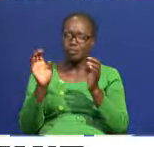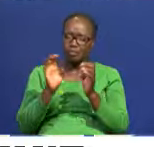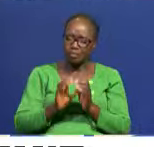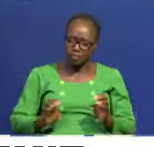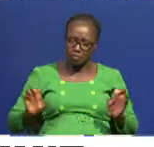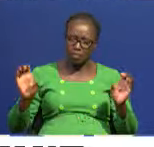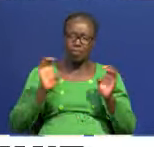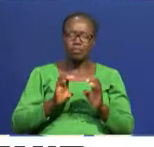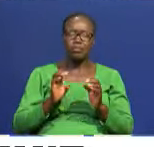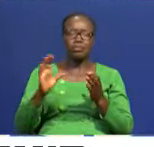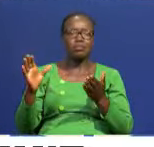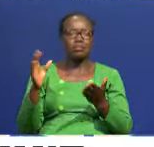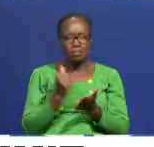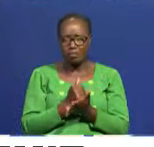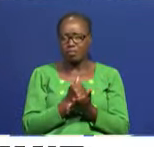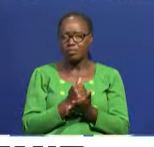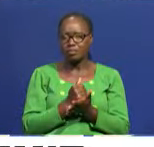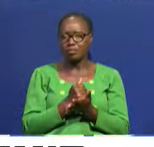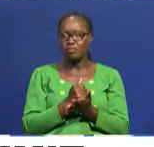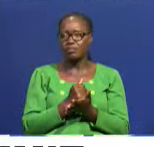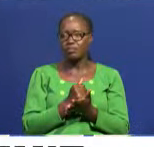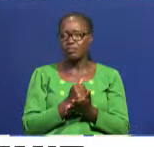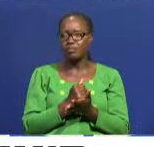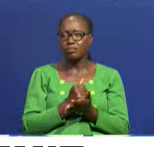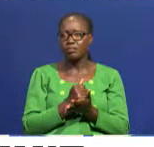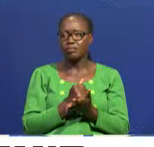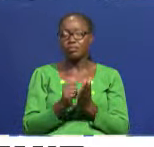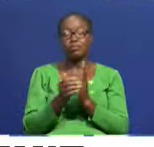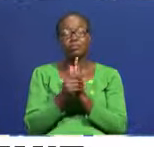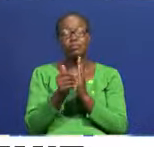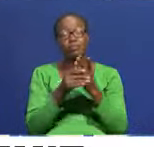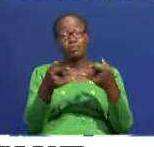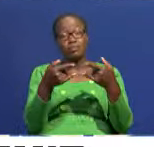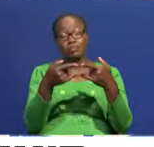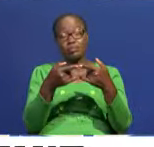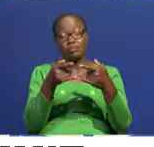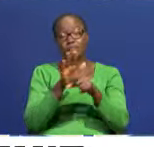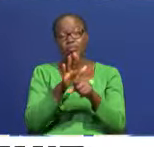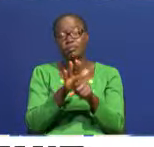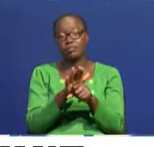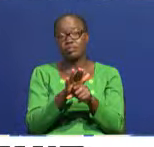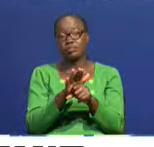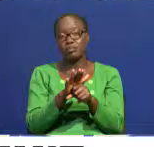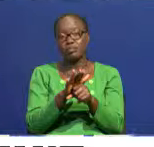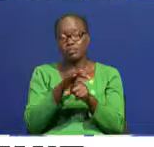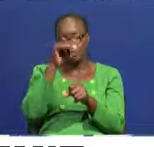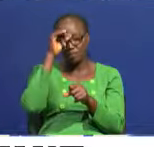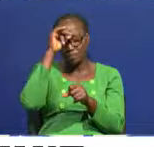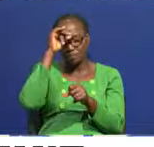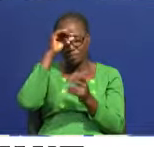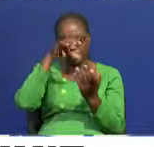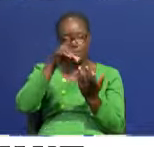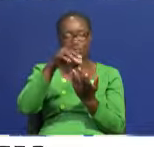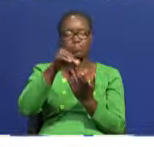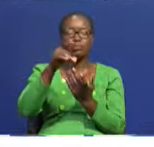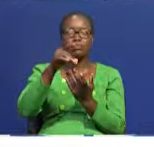faces unemployment and skill gap challenges, with the government